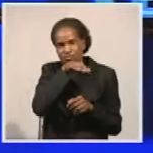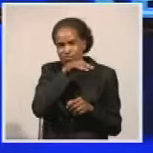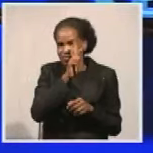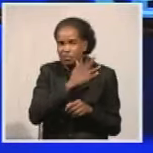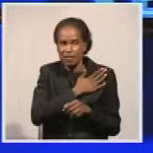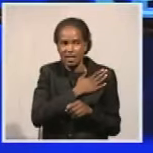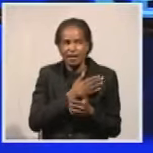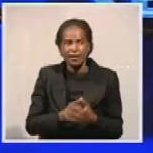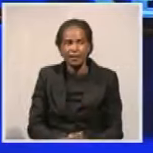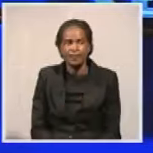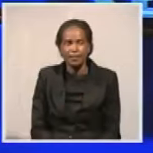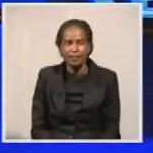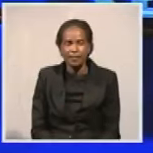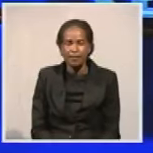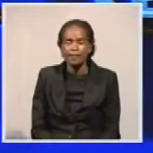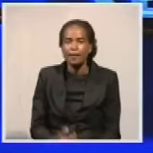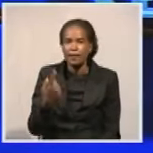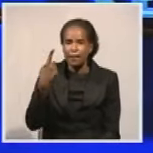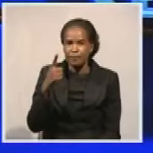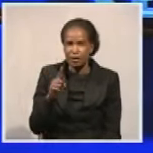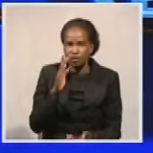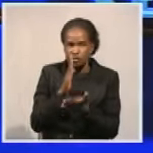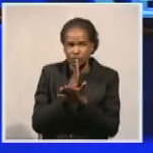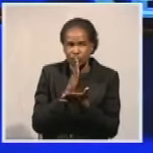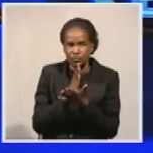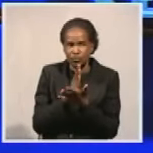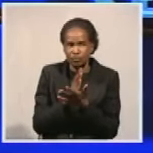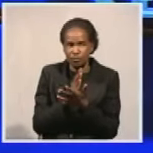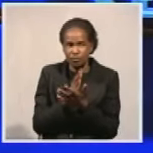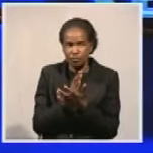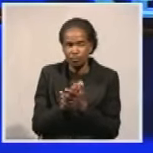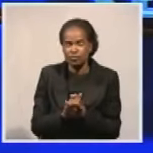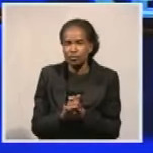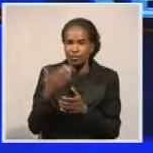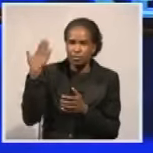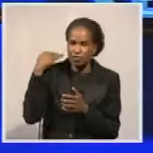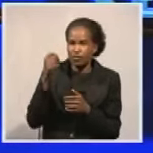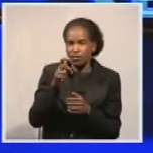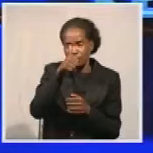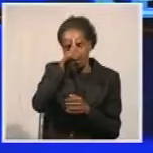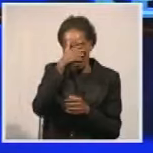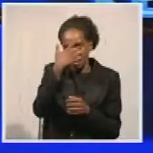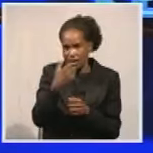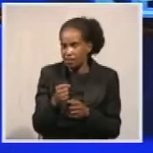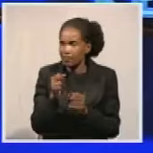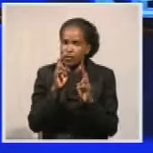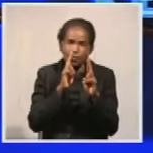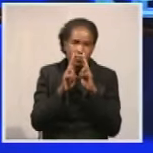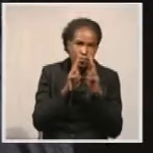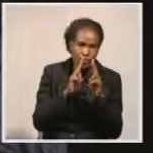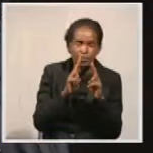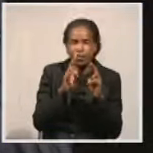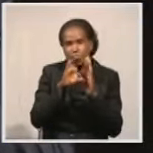I admire the wisdom that prevailed. Yeah. In terms of setting